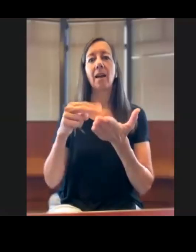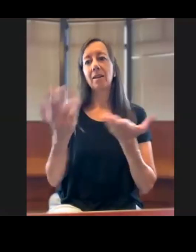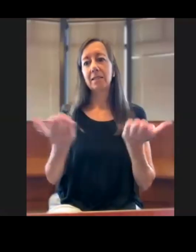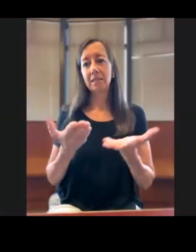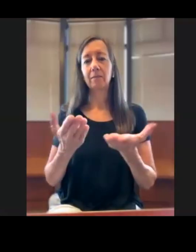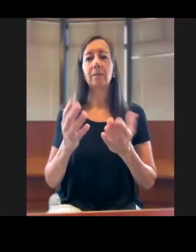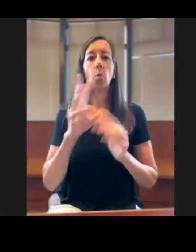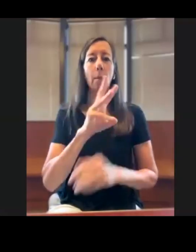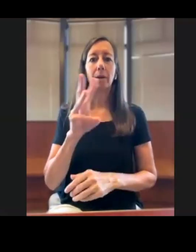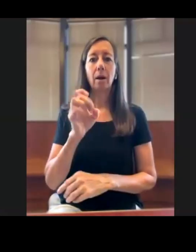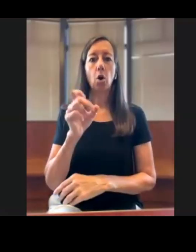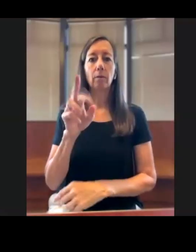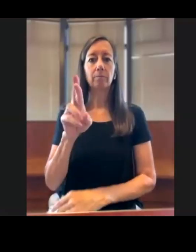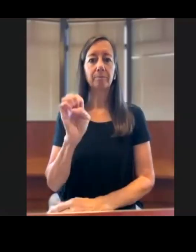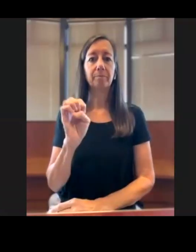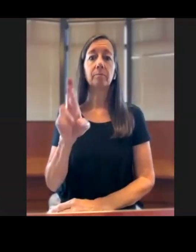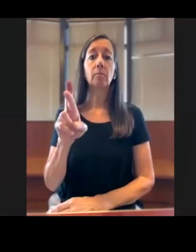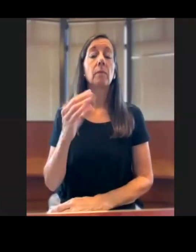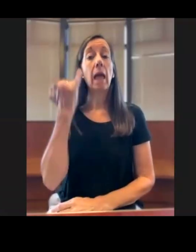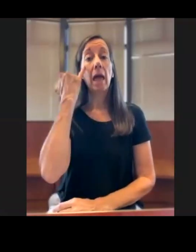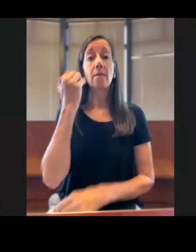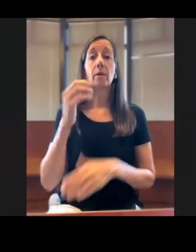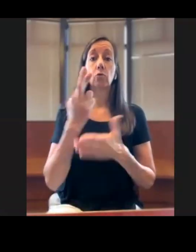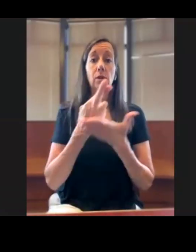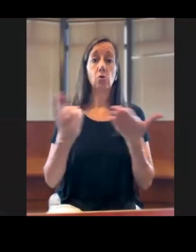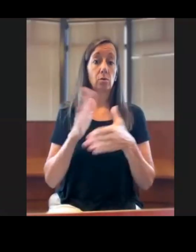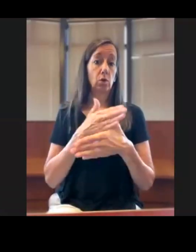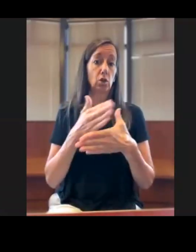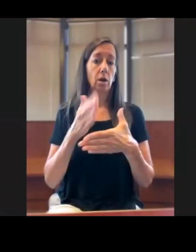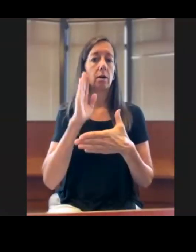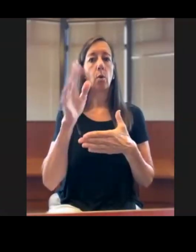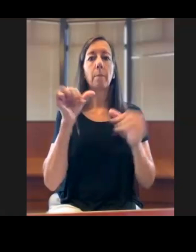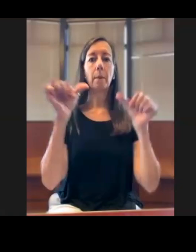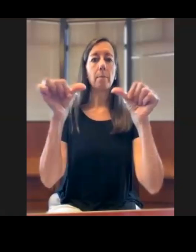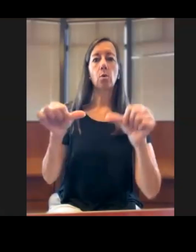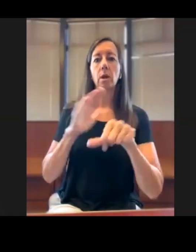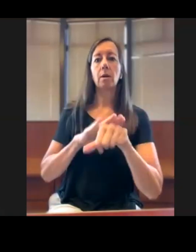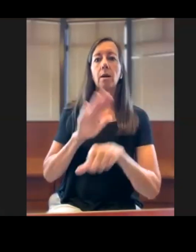Fund. Any resources shared today will be posted on the program's webpage on